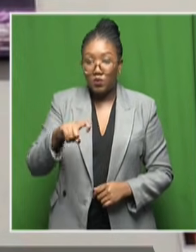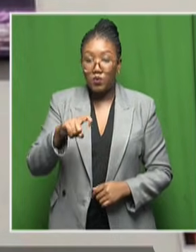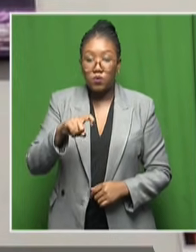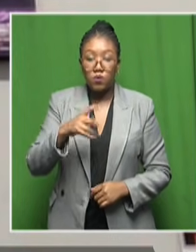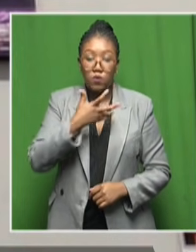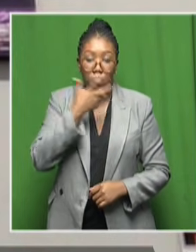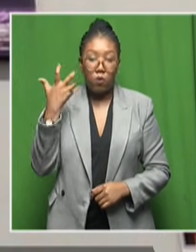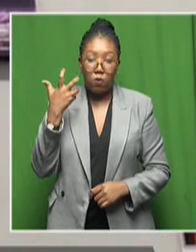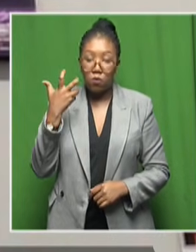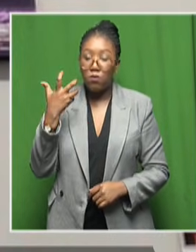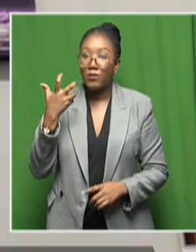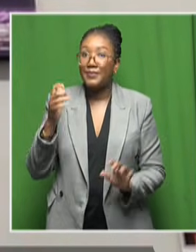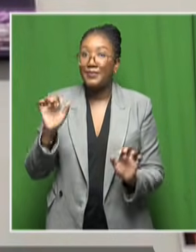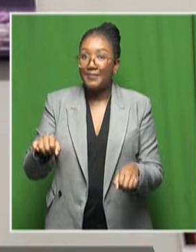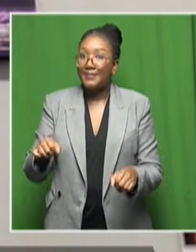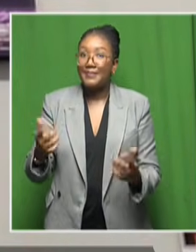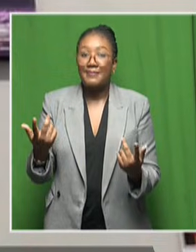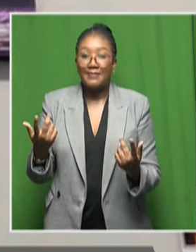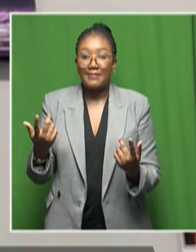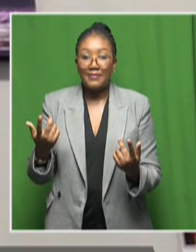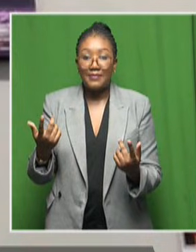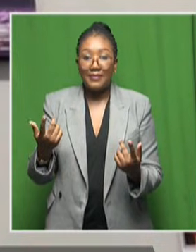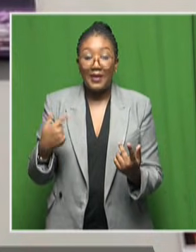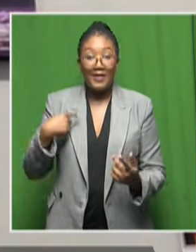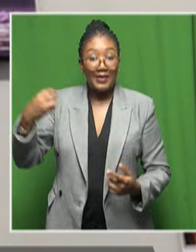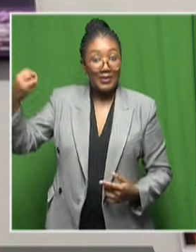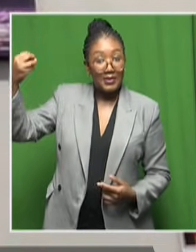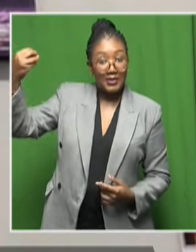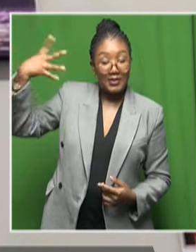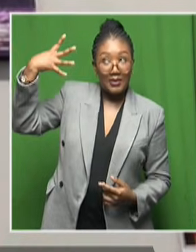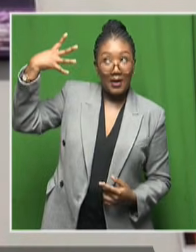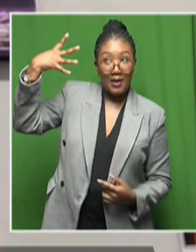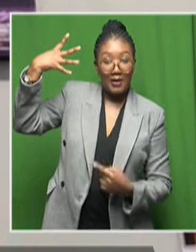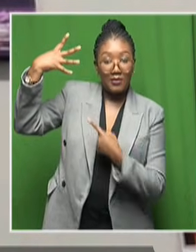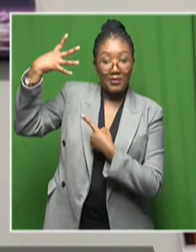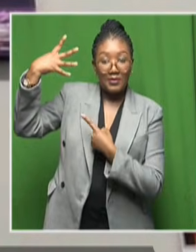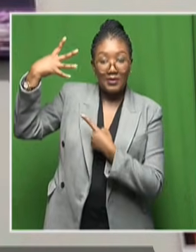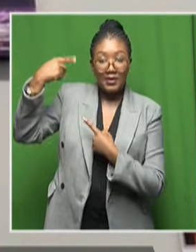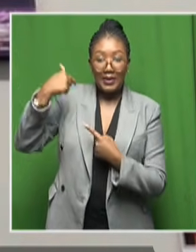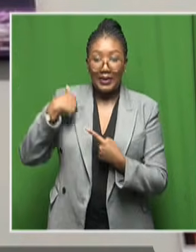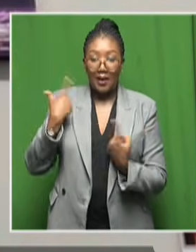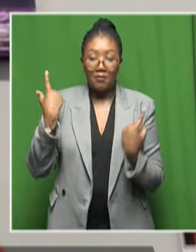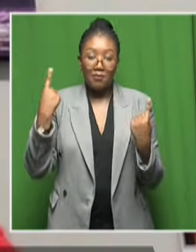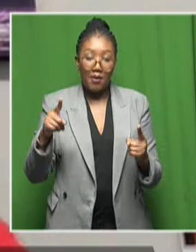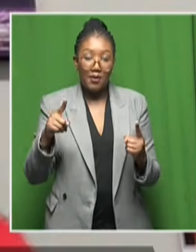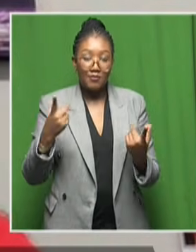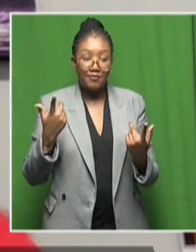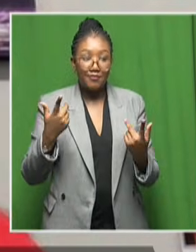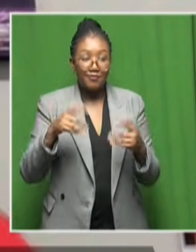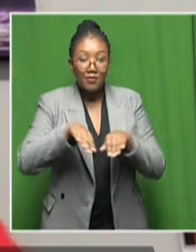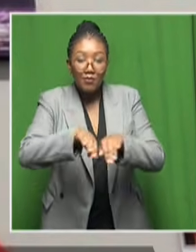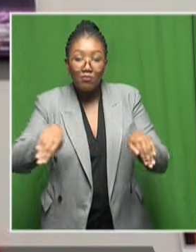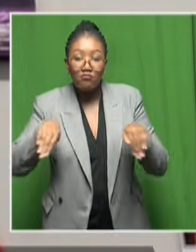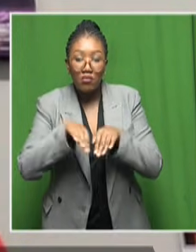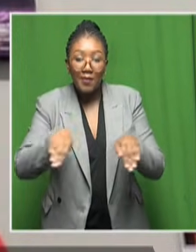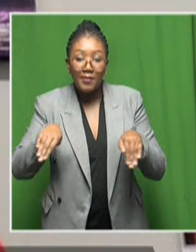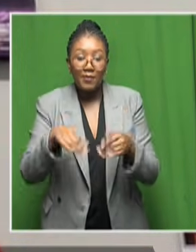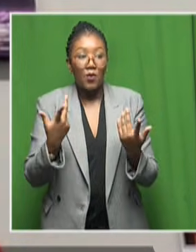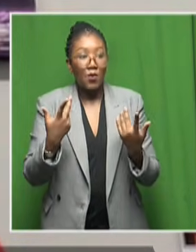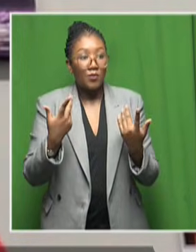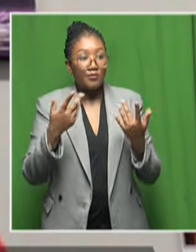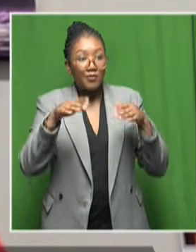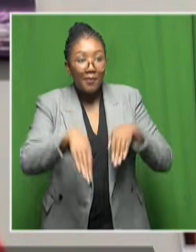world. So, you know, we often, when we think about the sun and the damage, we think, okay, when I'm going to go to the beach, then I need to be worried about it.